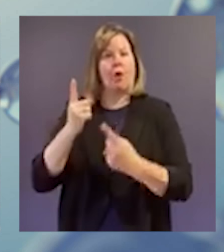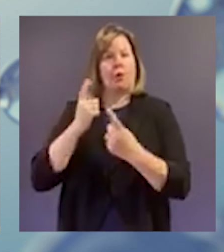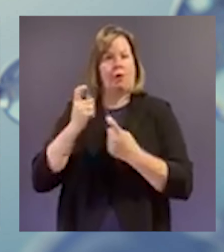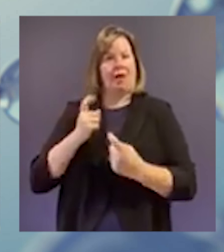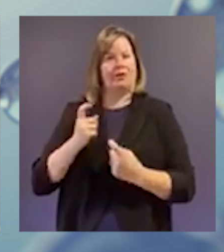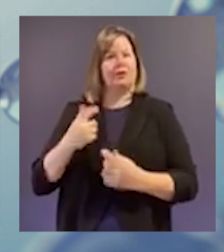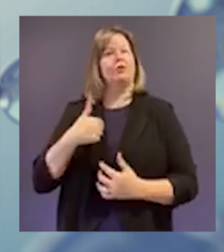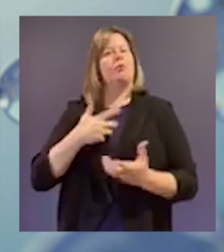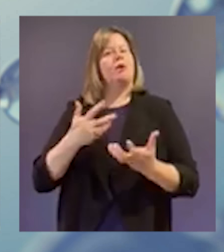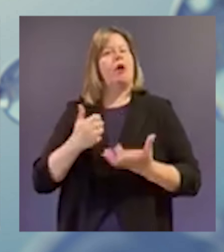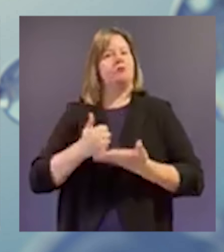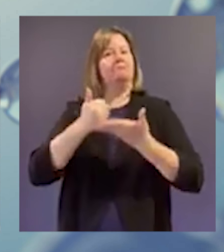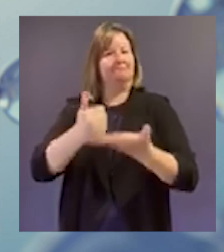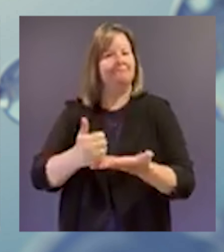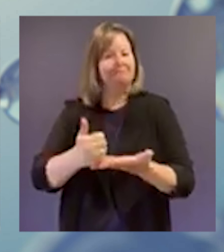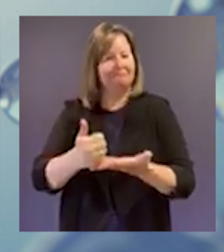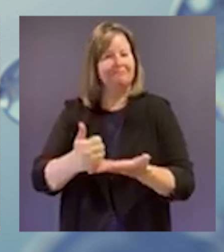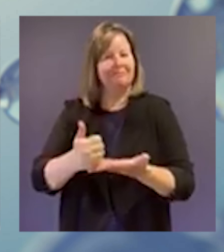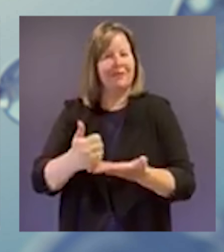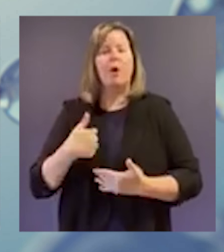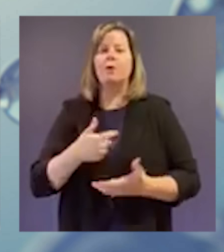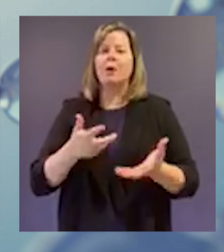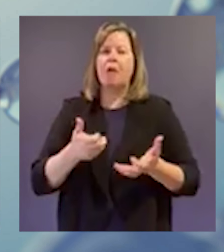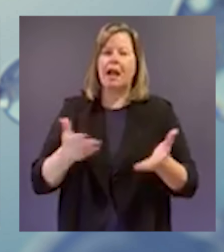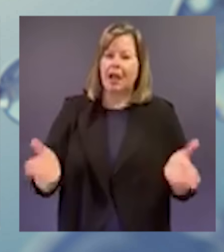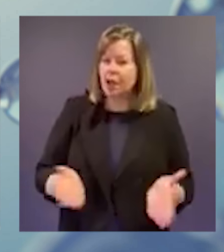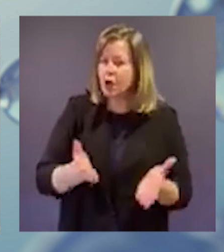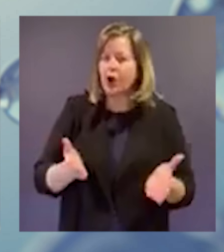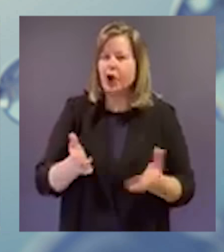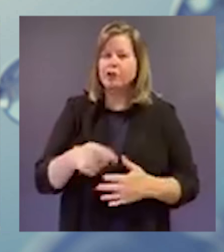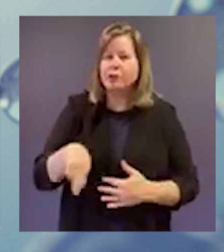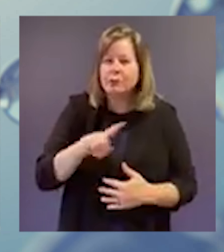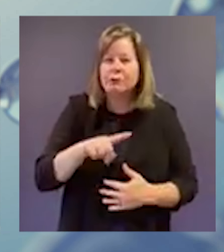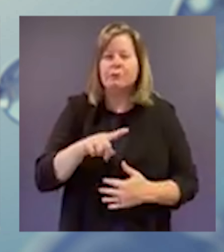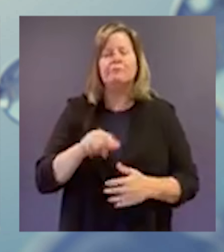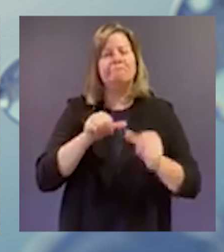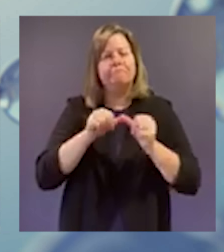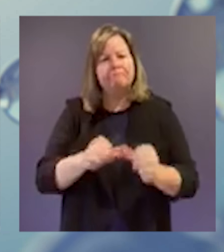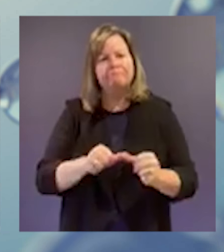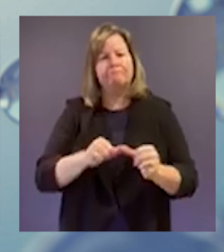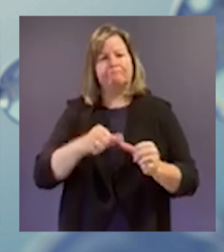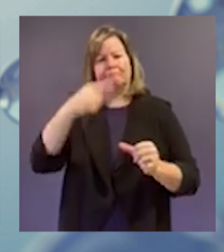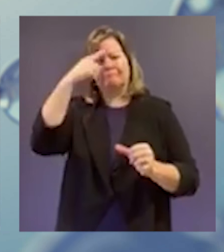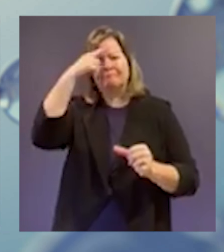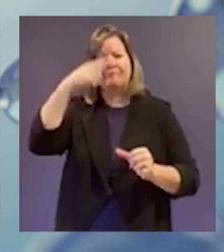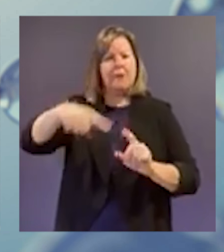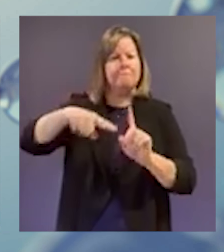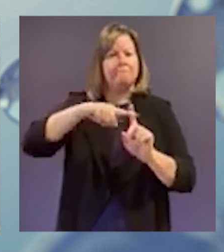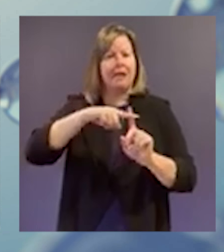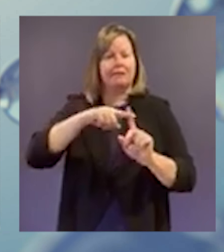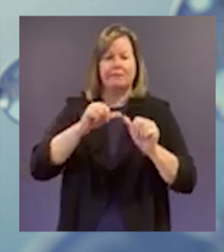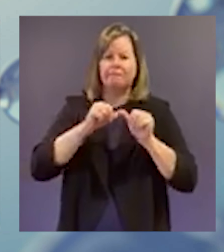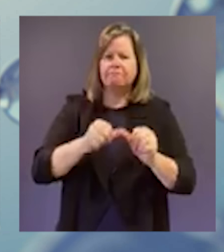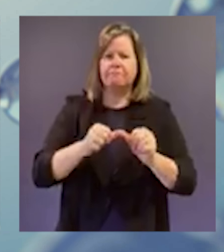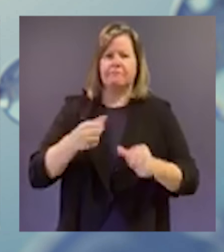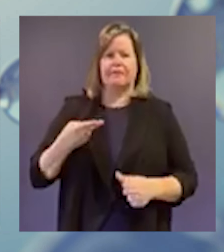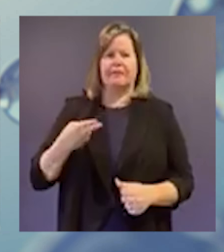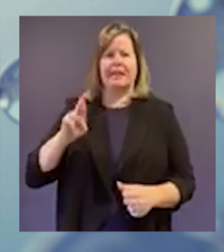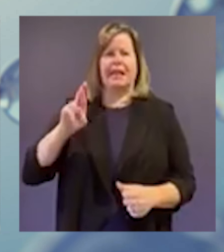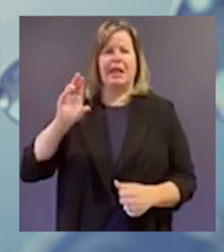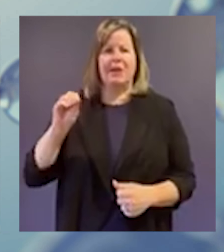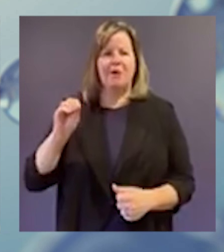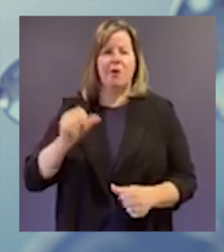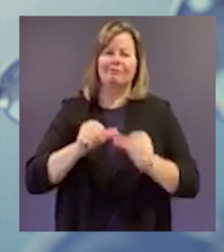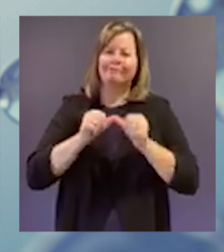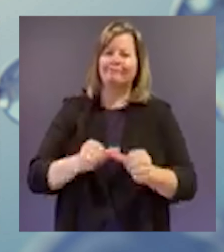because we want to do that as much as possible and encourage you and them to stay positive, stay heroic, stay healthy. Send us your questions,